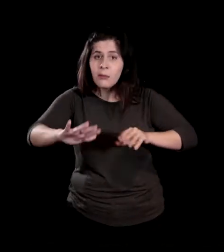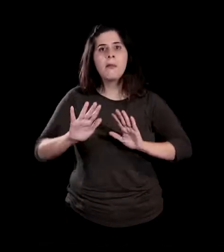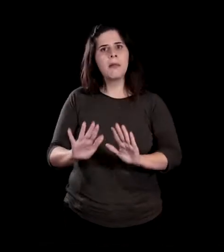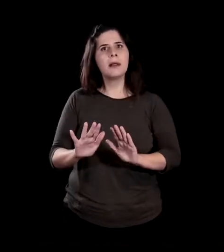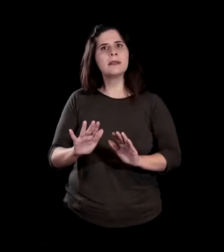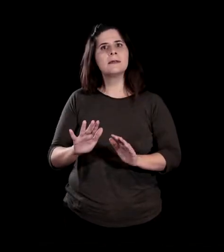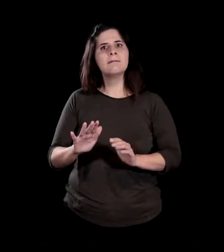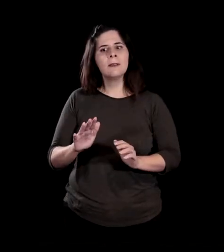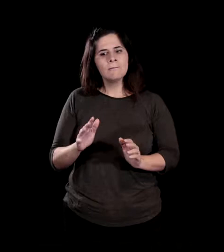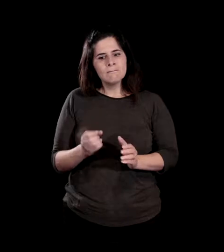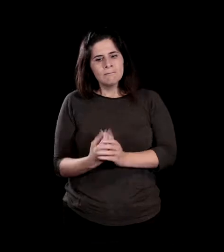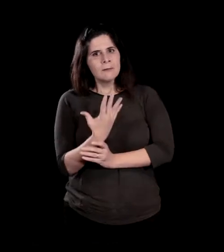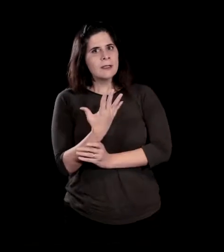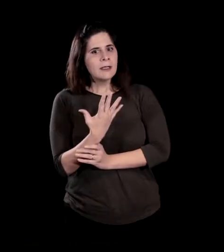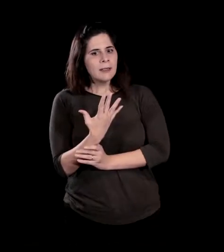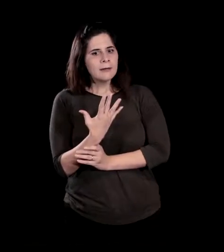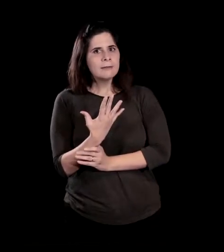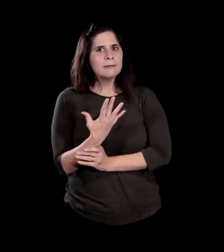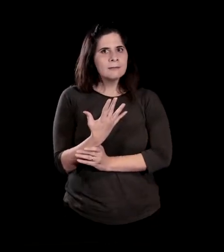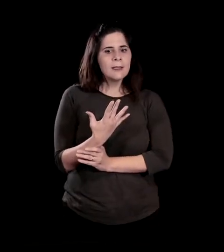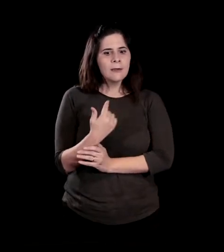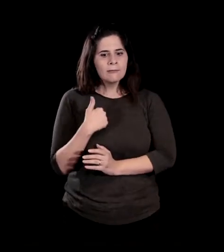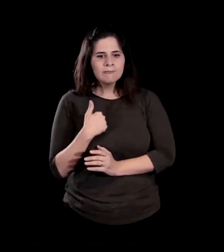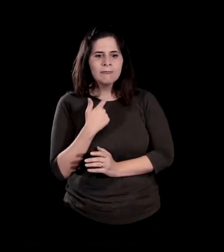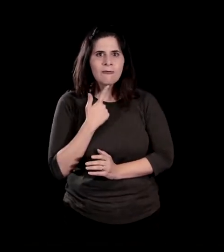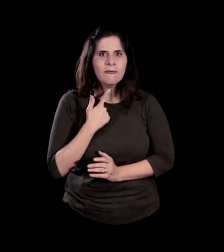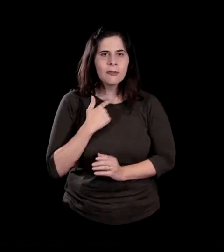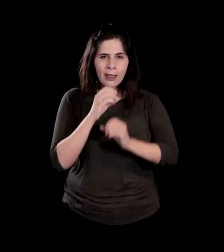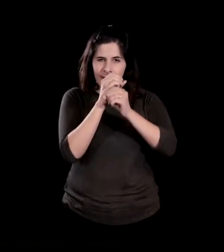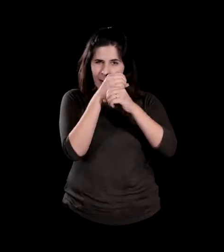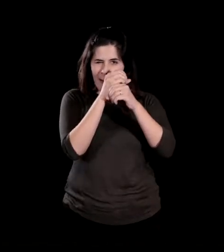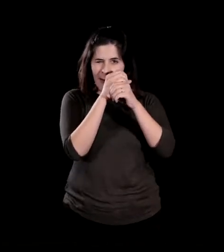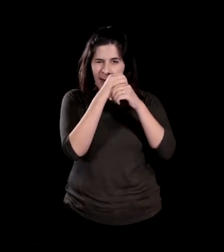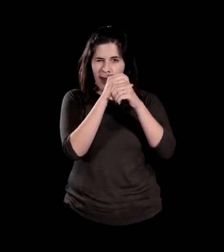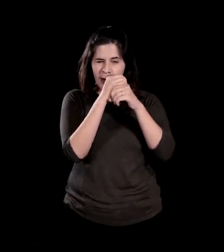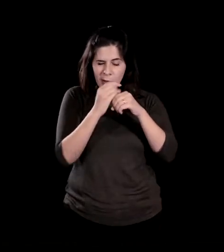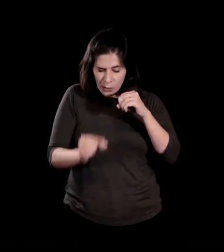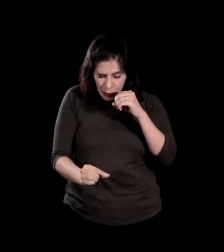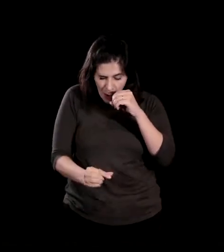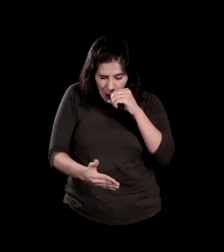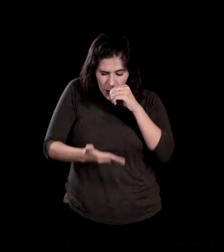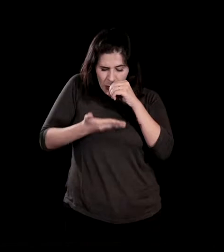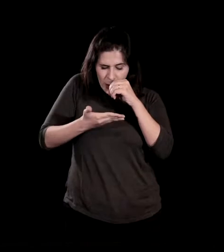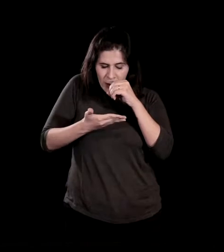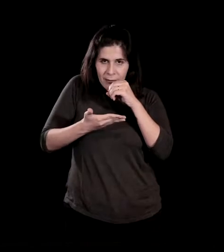this piece, I was very attracted by the microscopic territory.